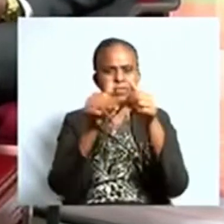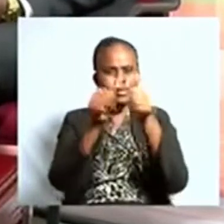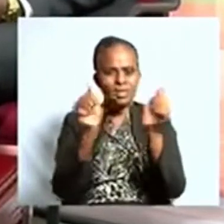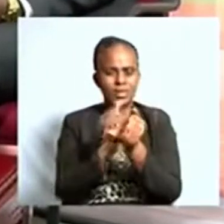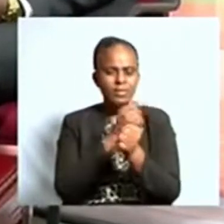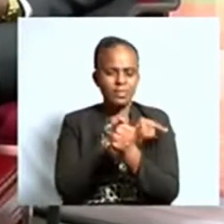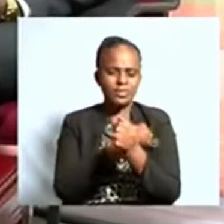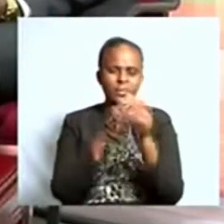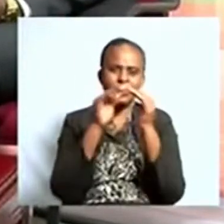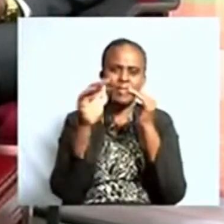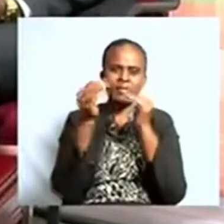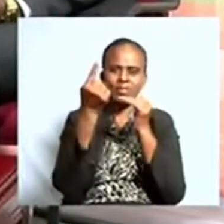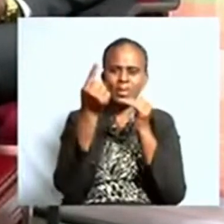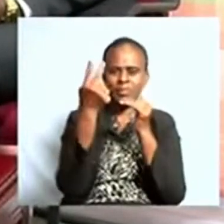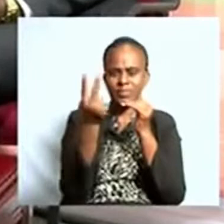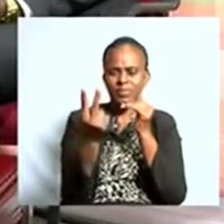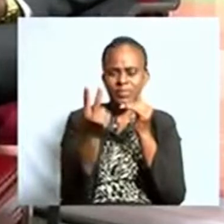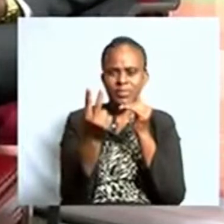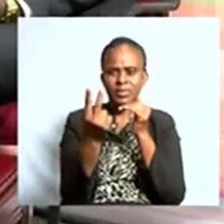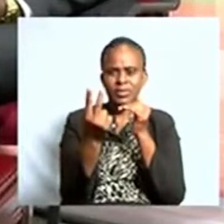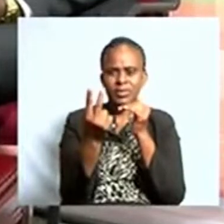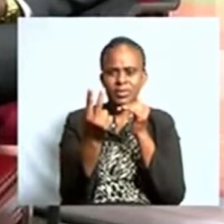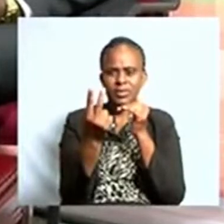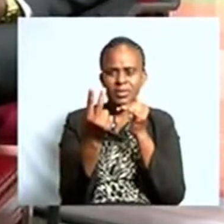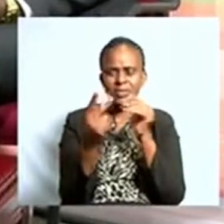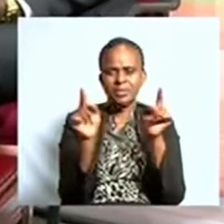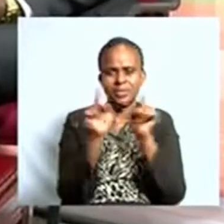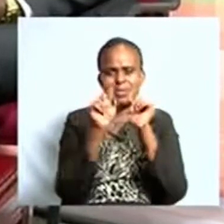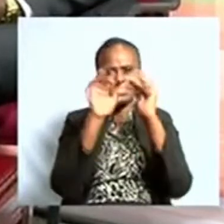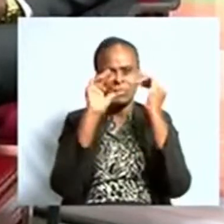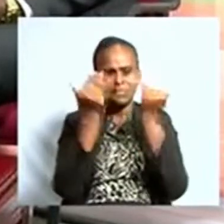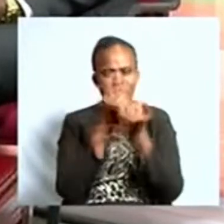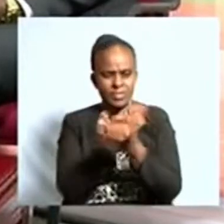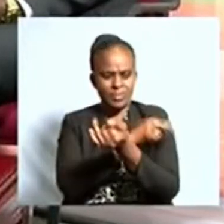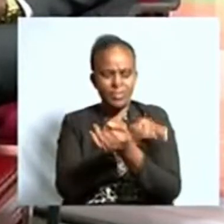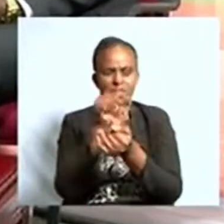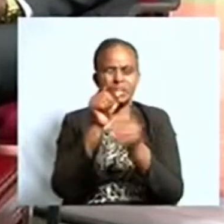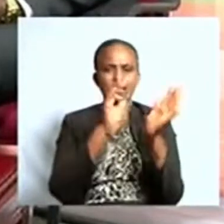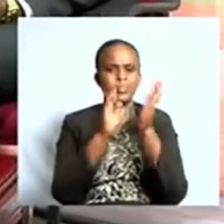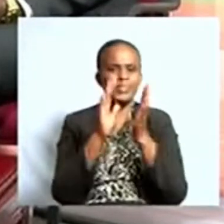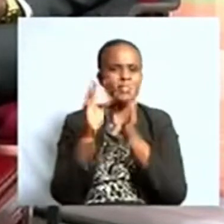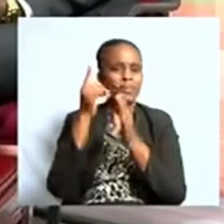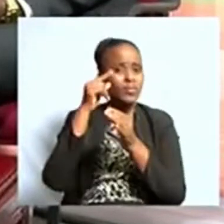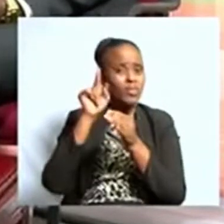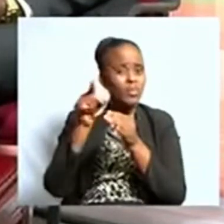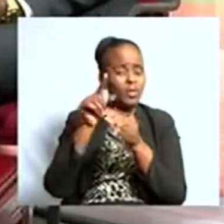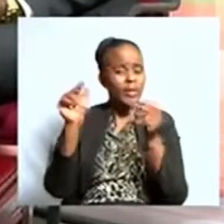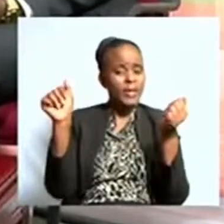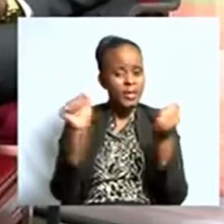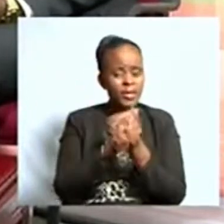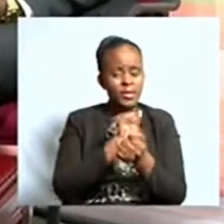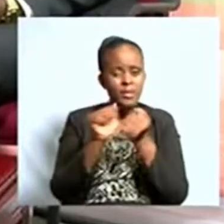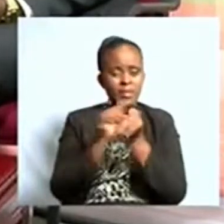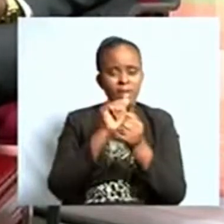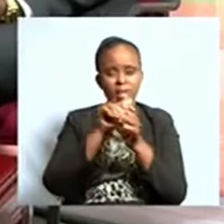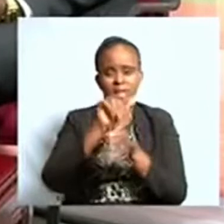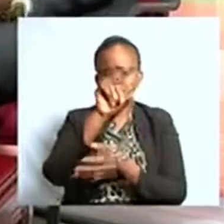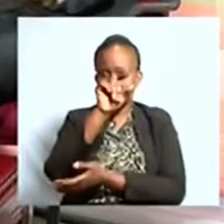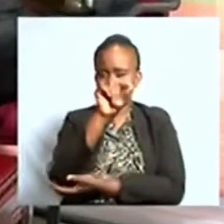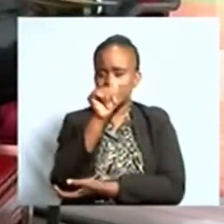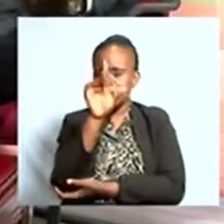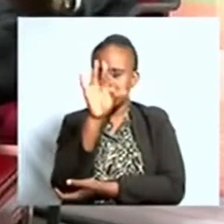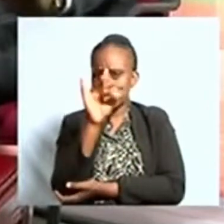hospitals, level 1, level 2. And Charleston Hospital was earmarked for demolition in 2018